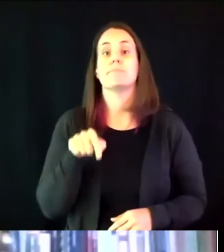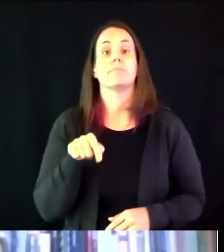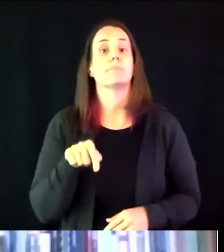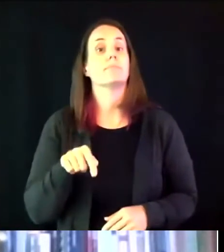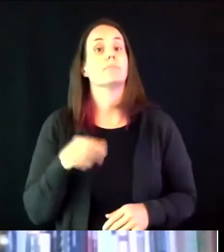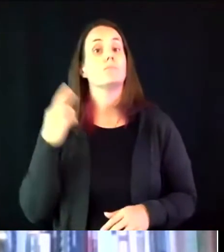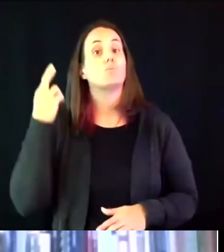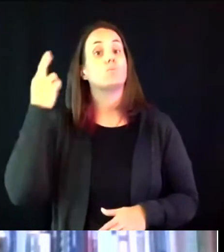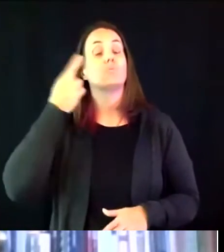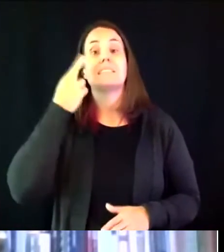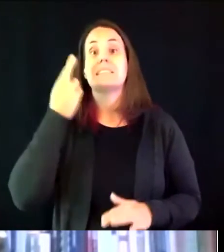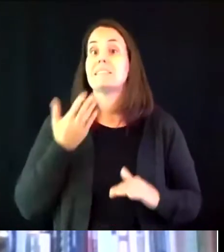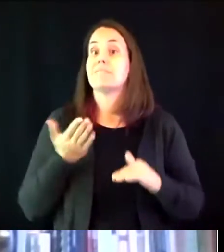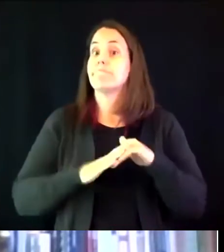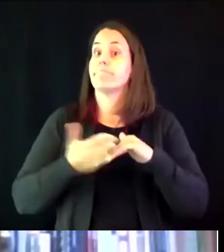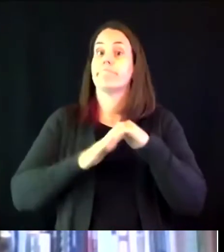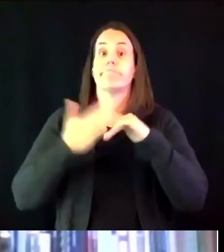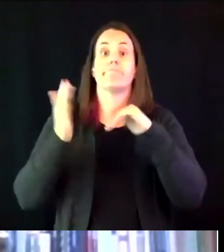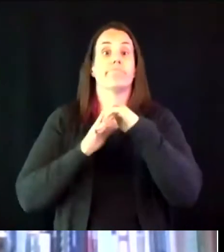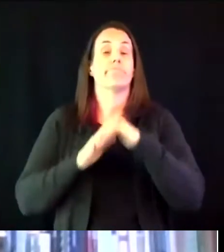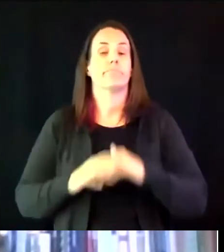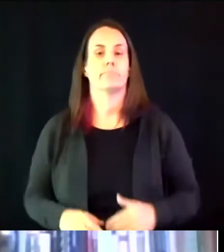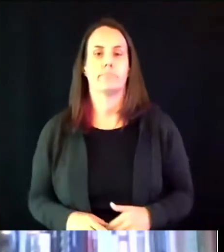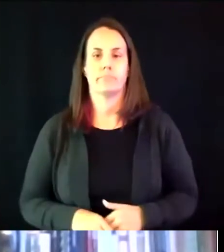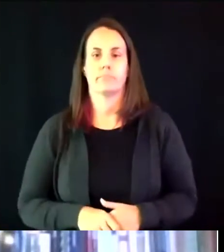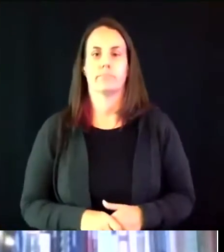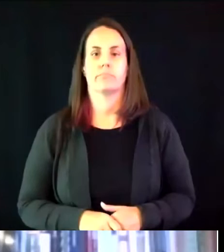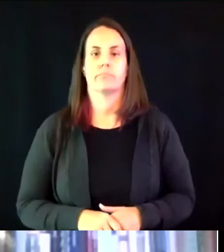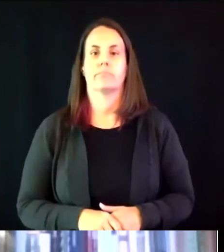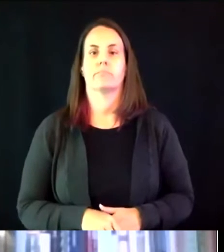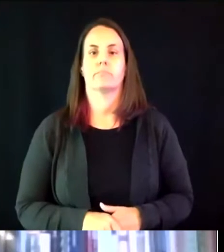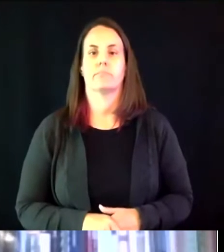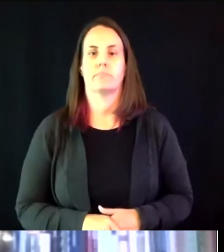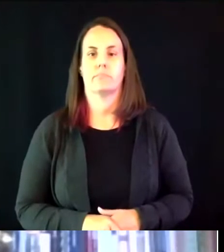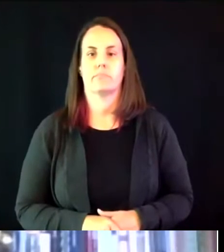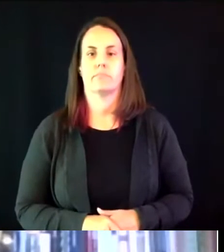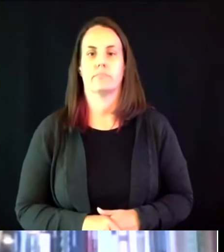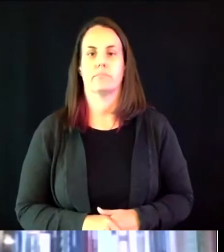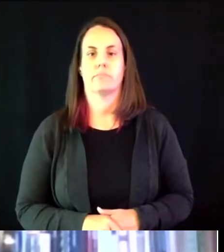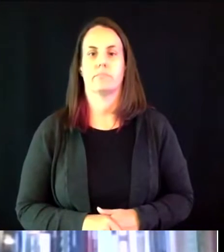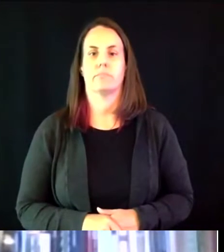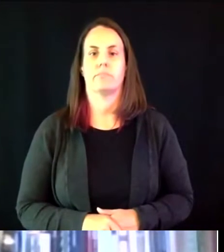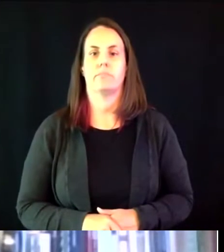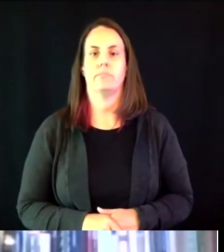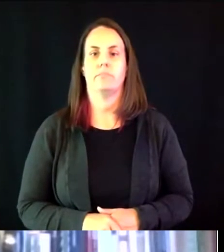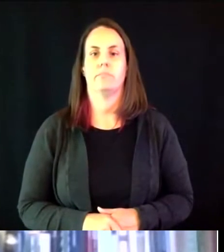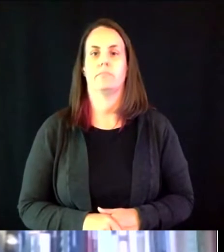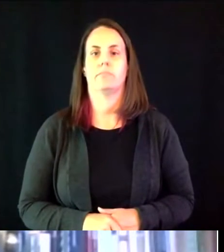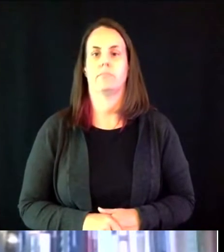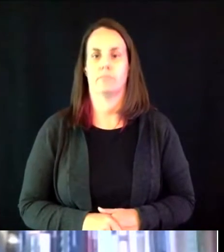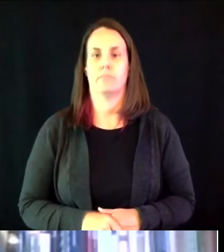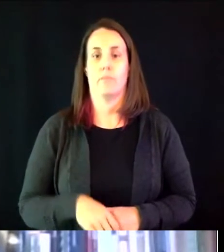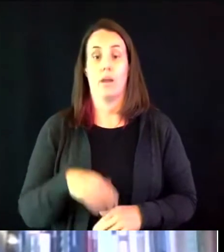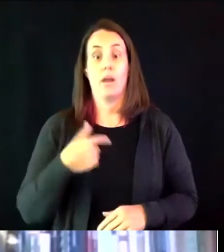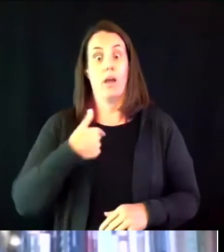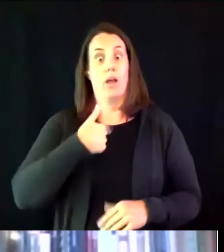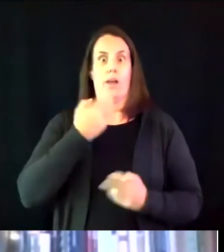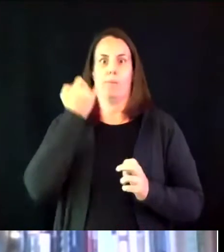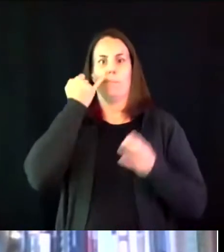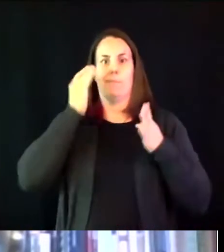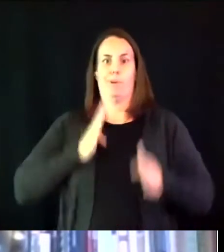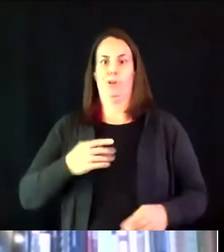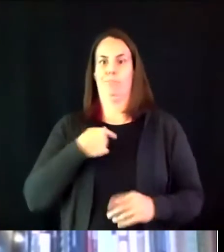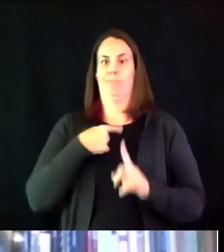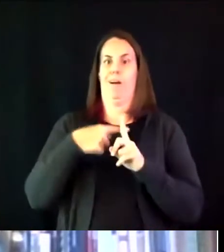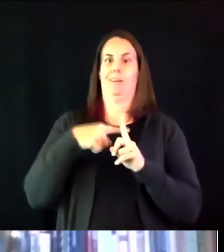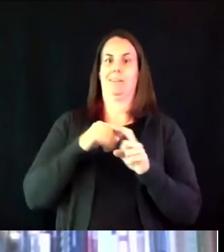susceptible and this disease spreading. I want everyone to think about, fall comes and how many